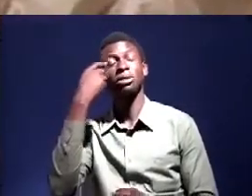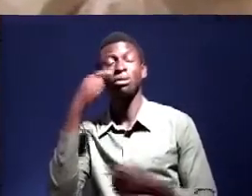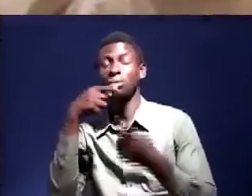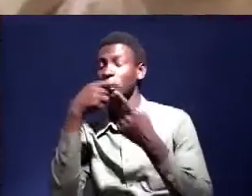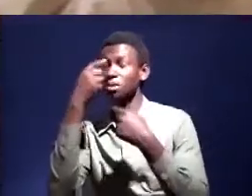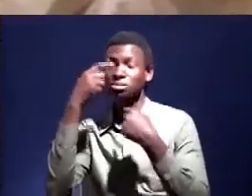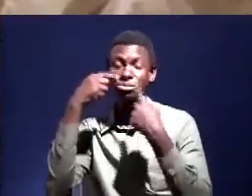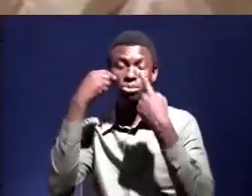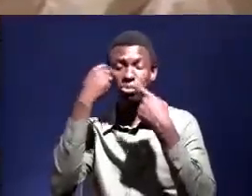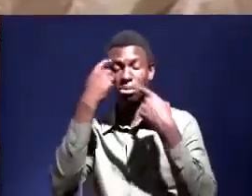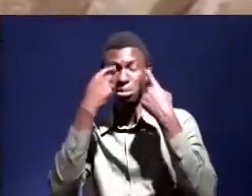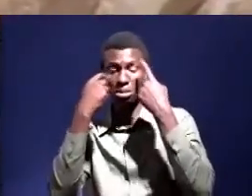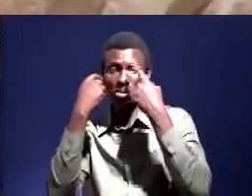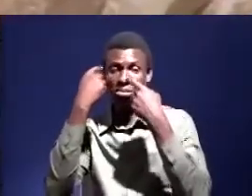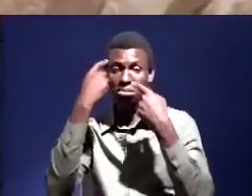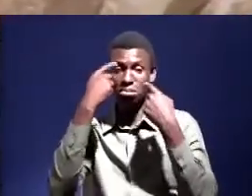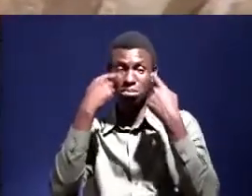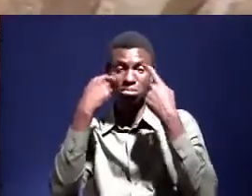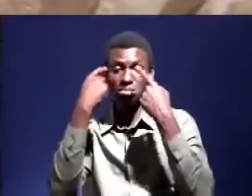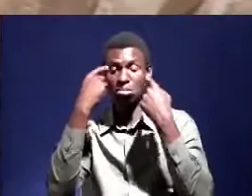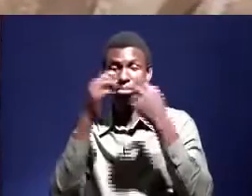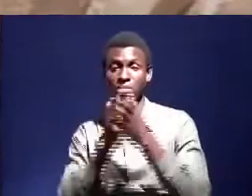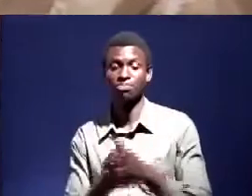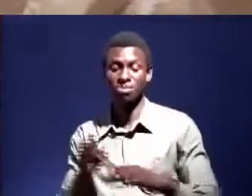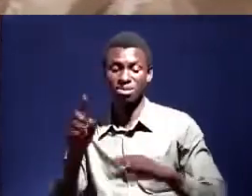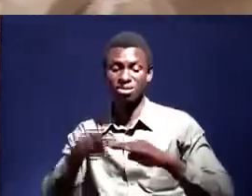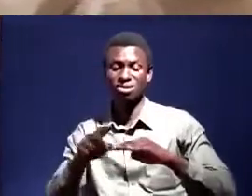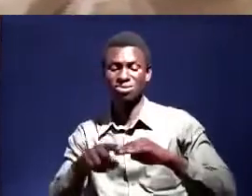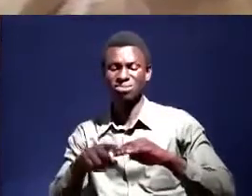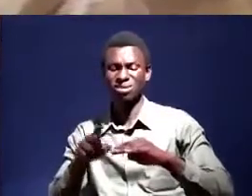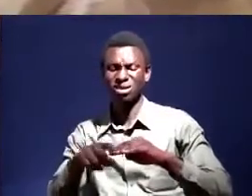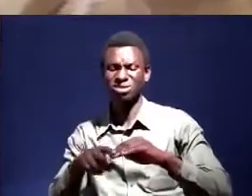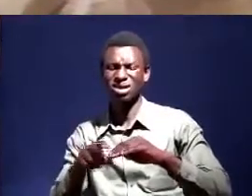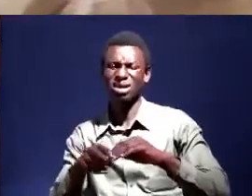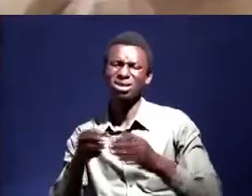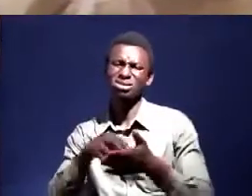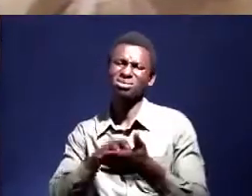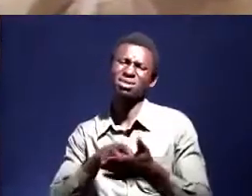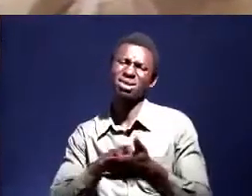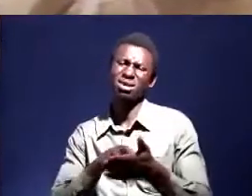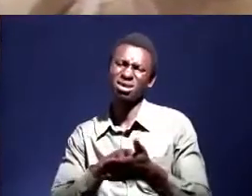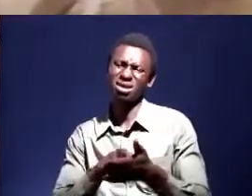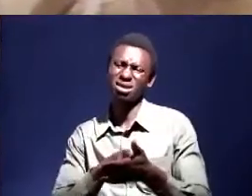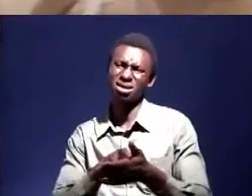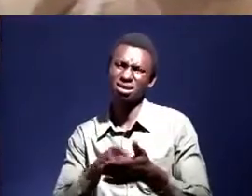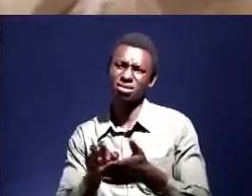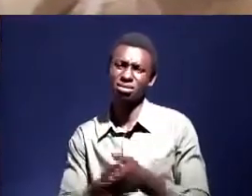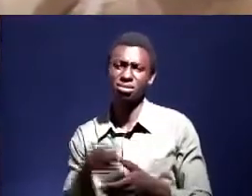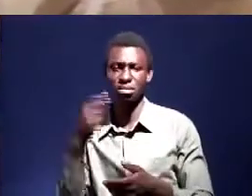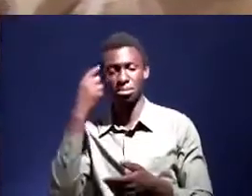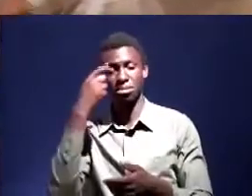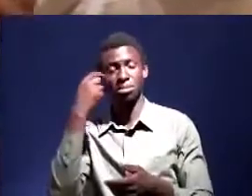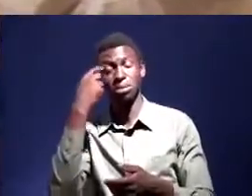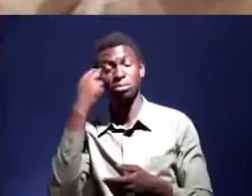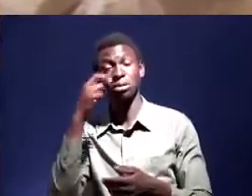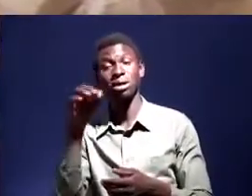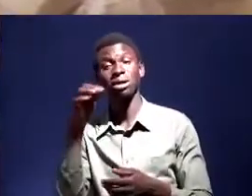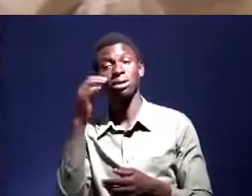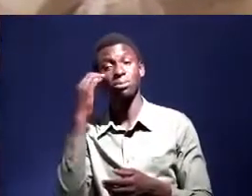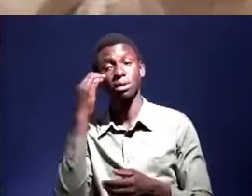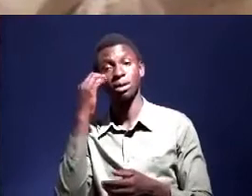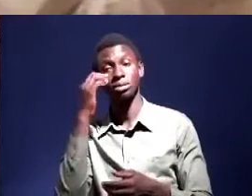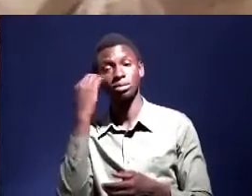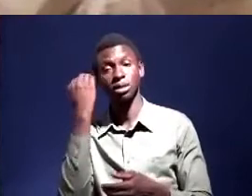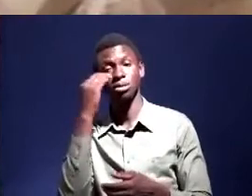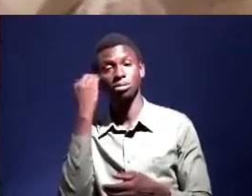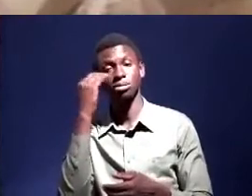fingernails were yellow. Yale ukucha zake zilikuwa za manjano. His skin was all yellow. Macho yake yalikuwa manjano. I knelt